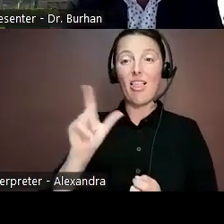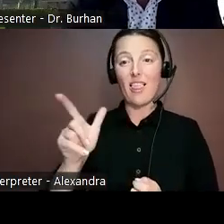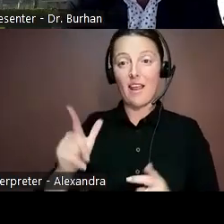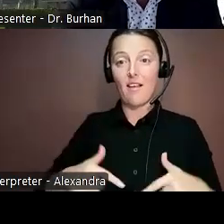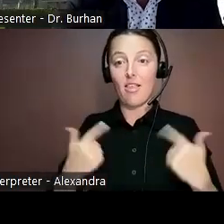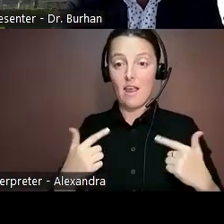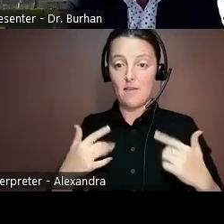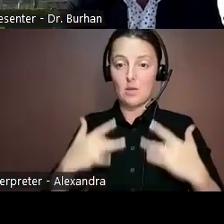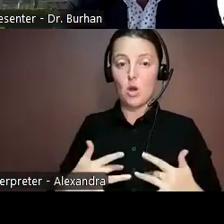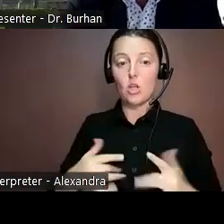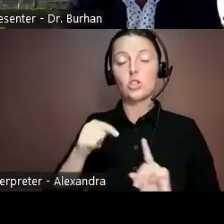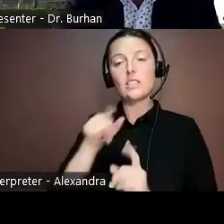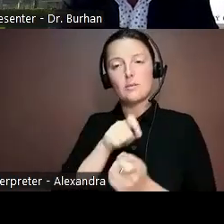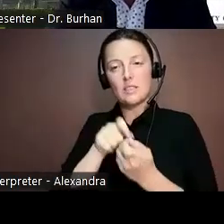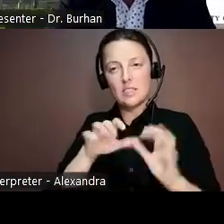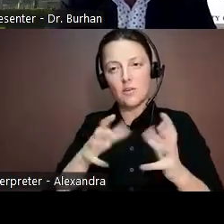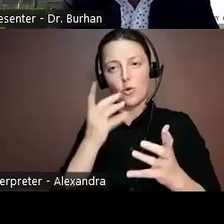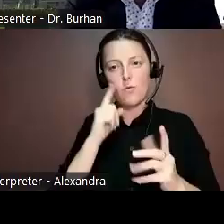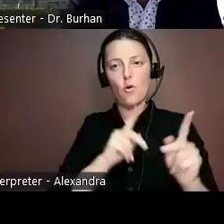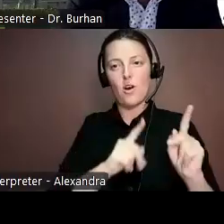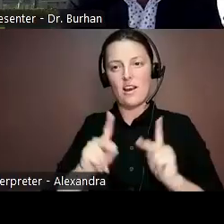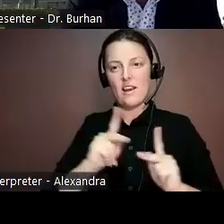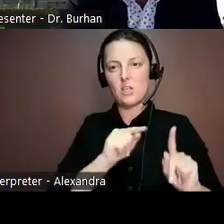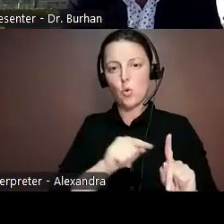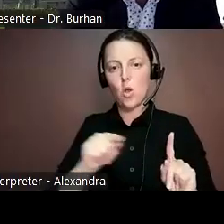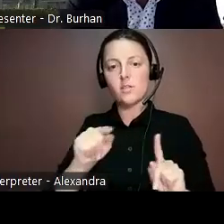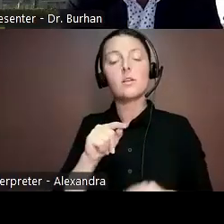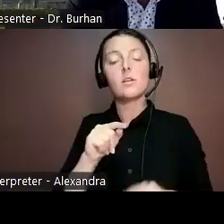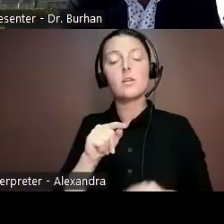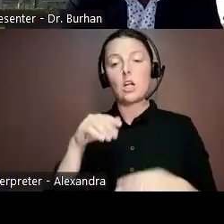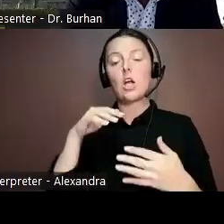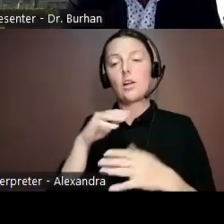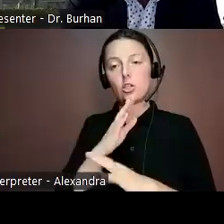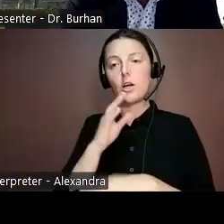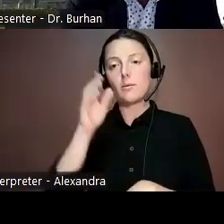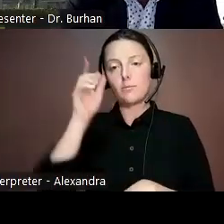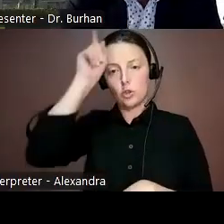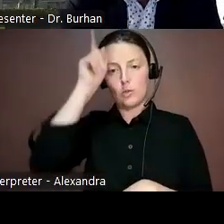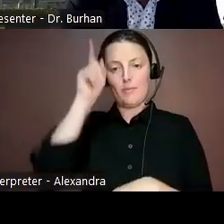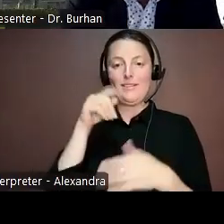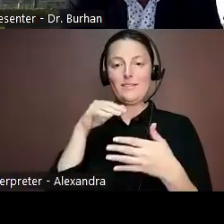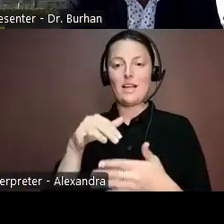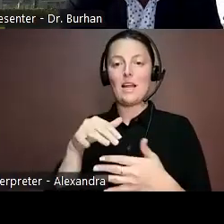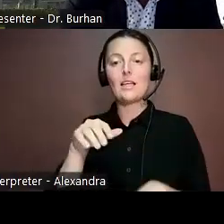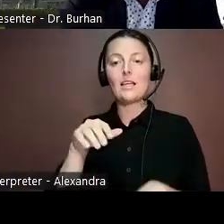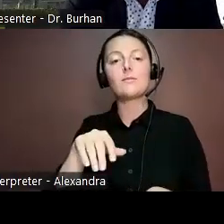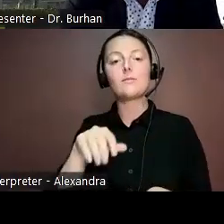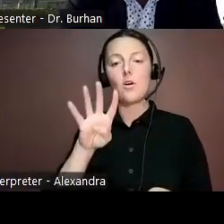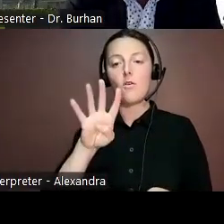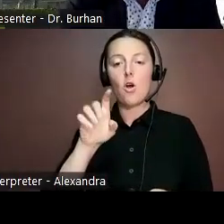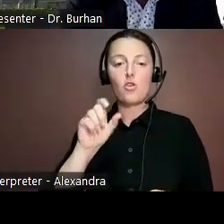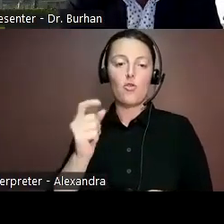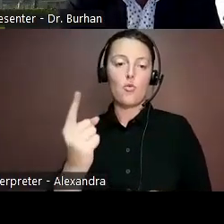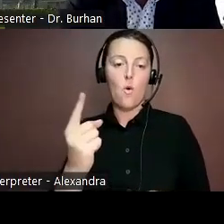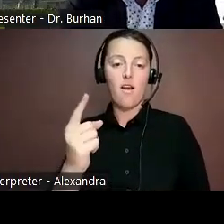individuals, and this is a study from Germany, the trend study, 401 healthy adults from 50 to 80. Some of